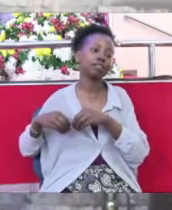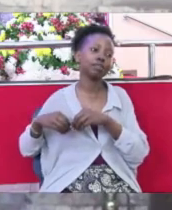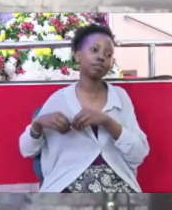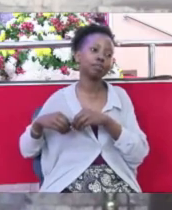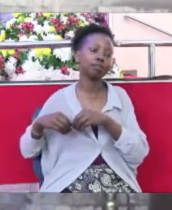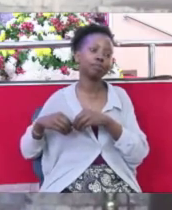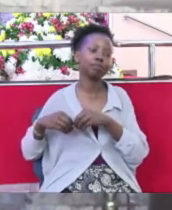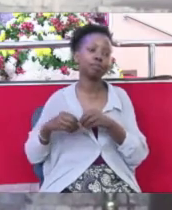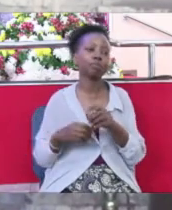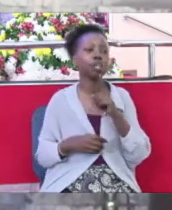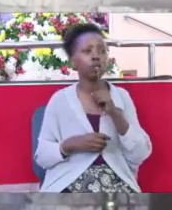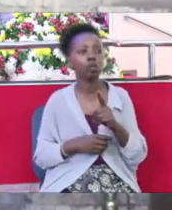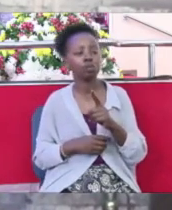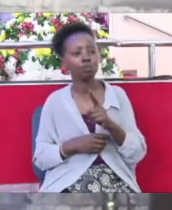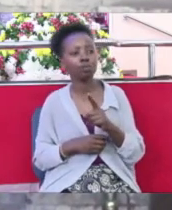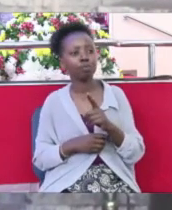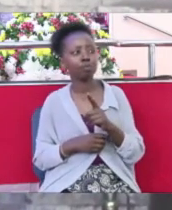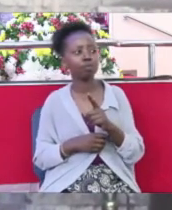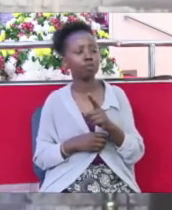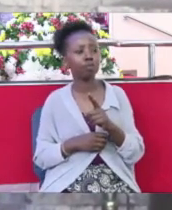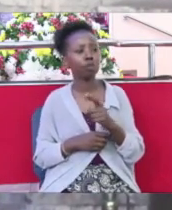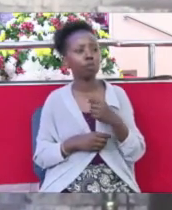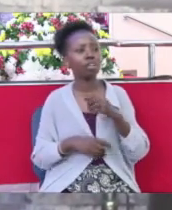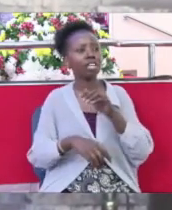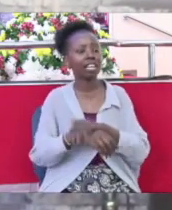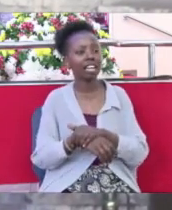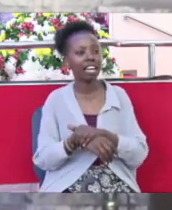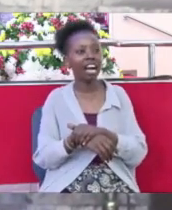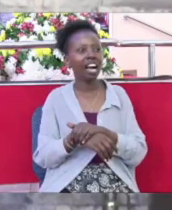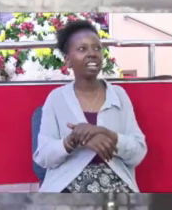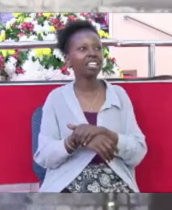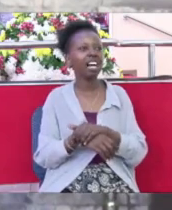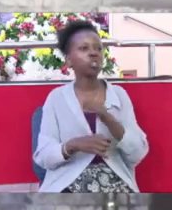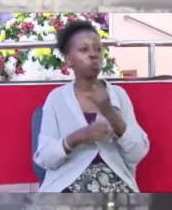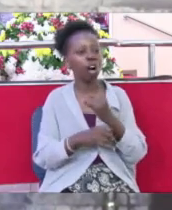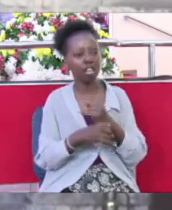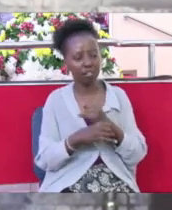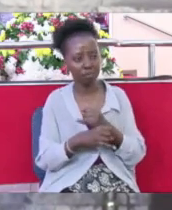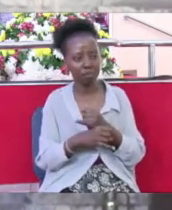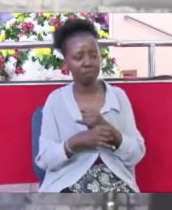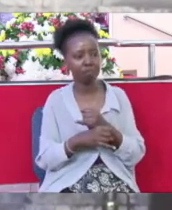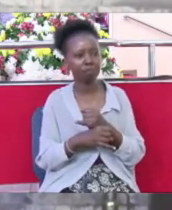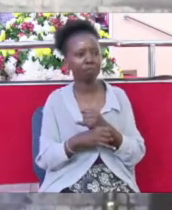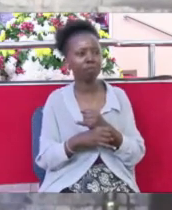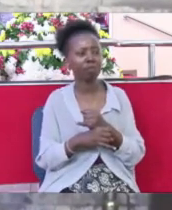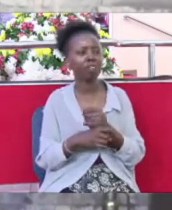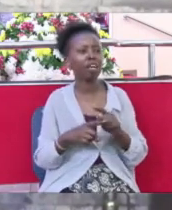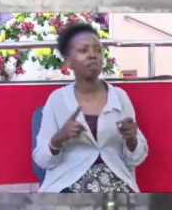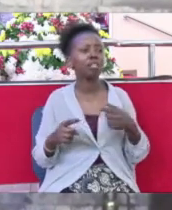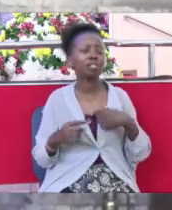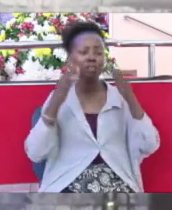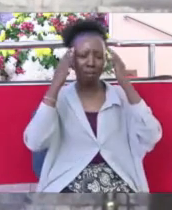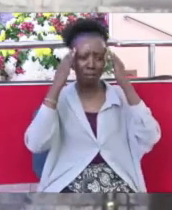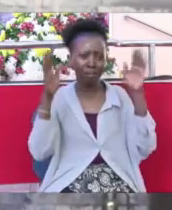kingine. So I was thrown into a project. Nikapatiwa project fulani. But I did not know that I was going where